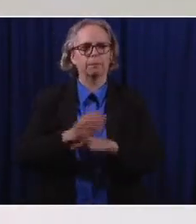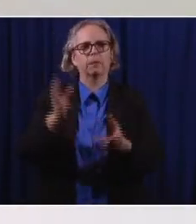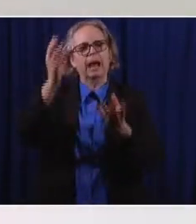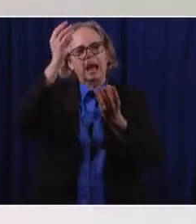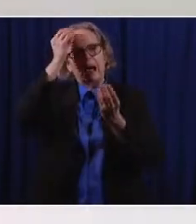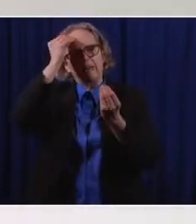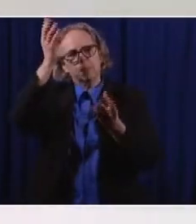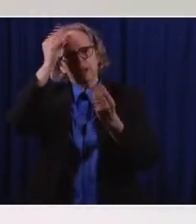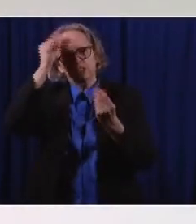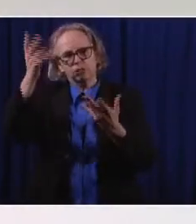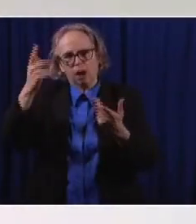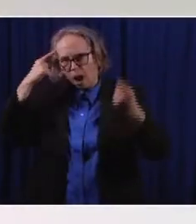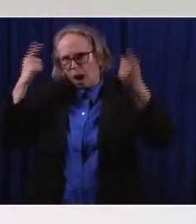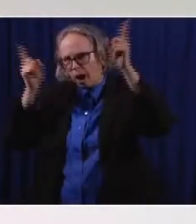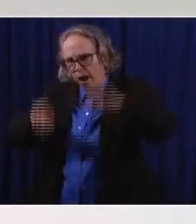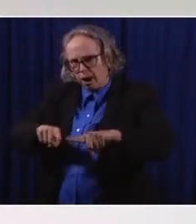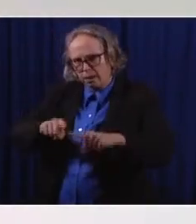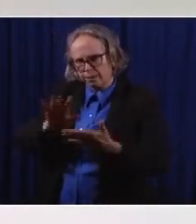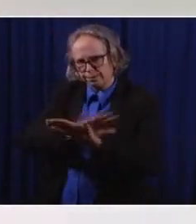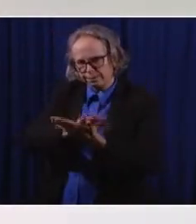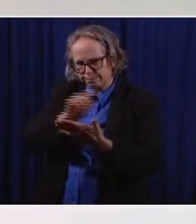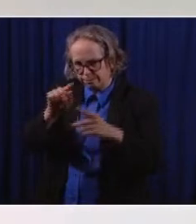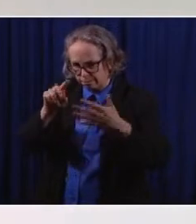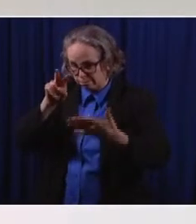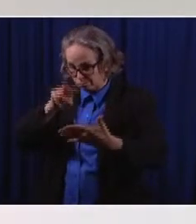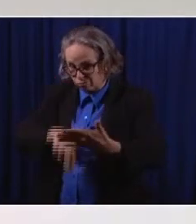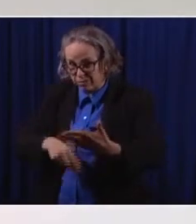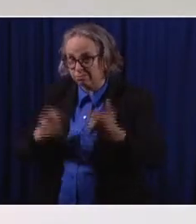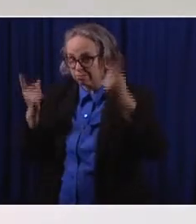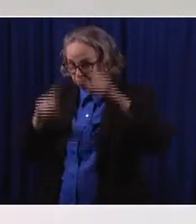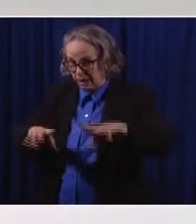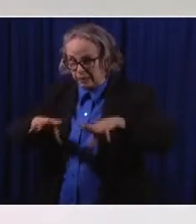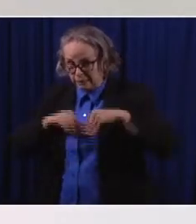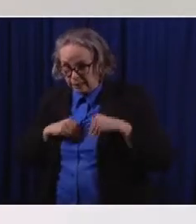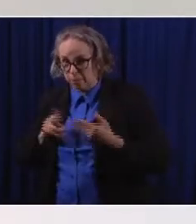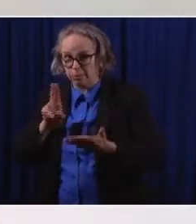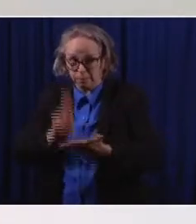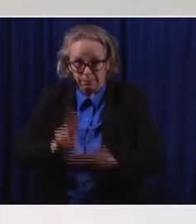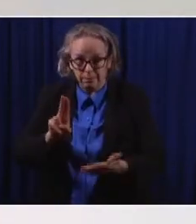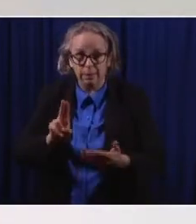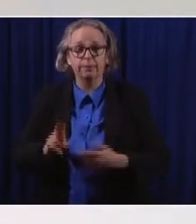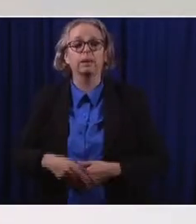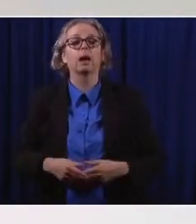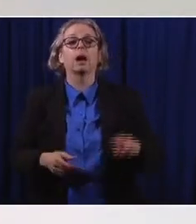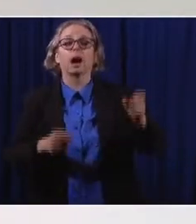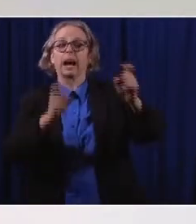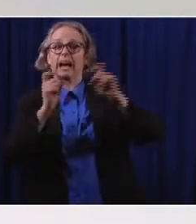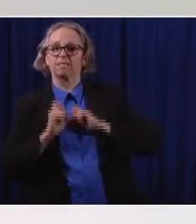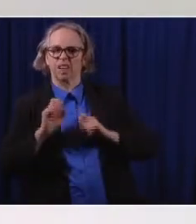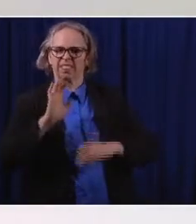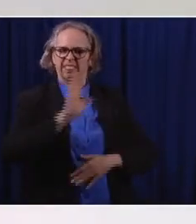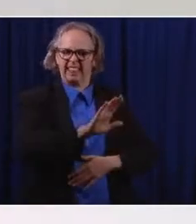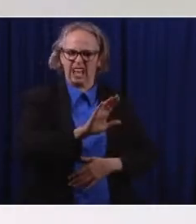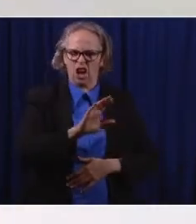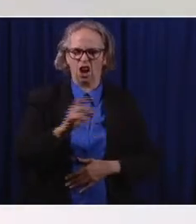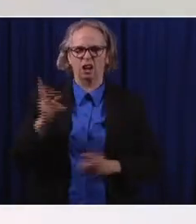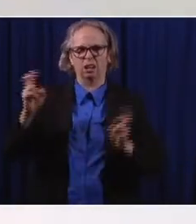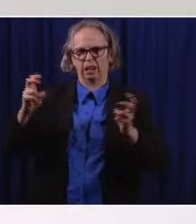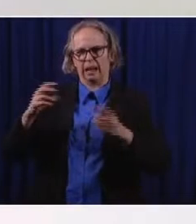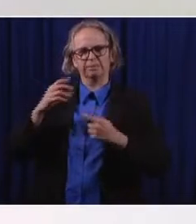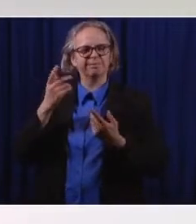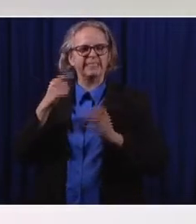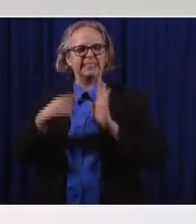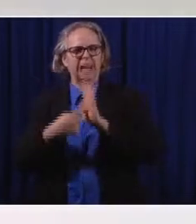project. And those who consented then went on to give biological samples, which is what we then tested to be able to come up with our estimates of